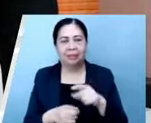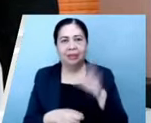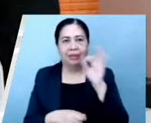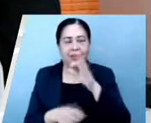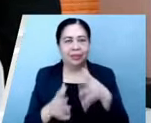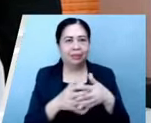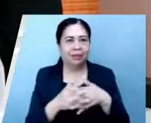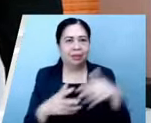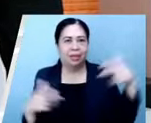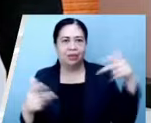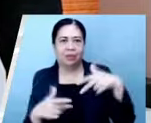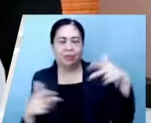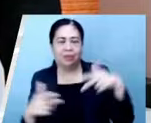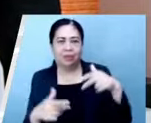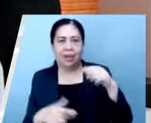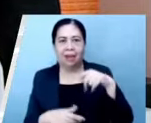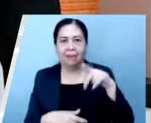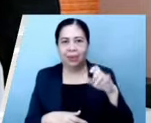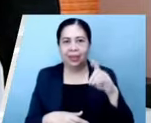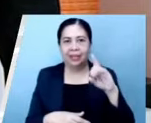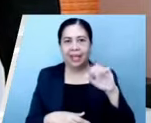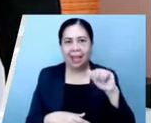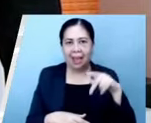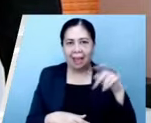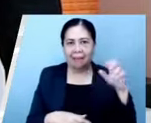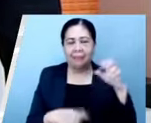Apple Diap at K-pop star na si Sandara Park.